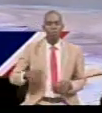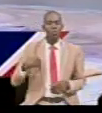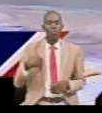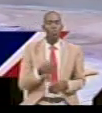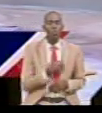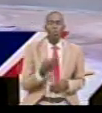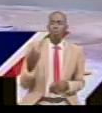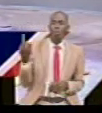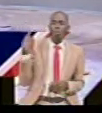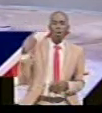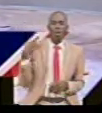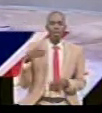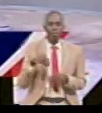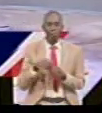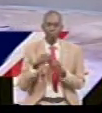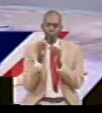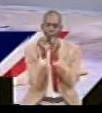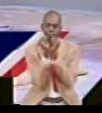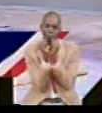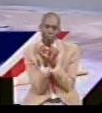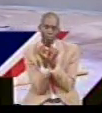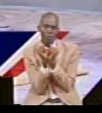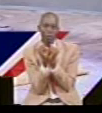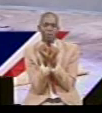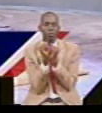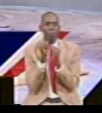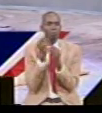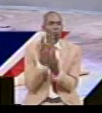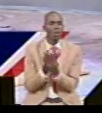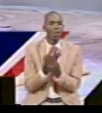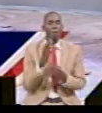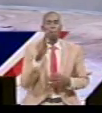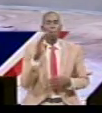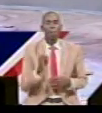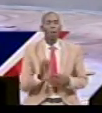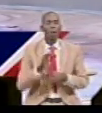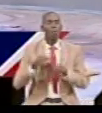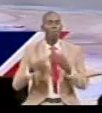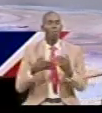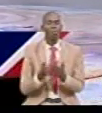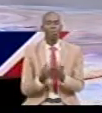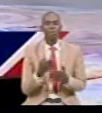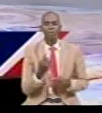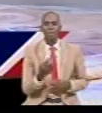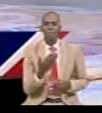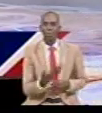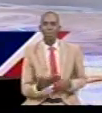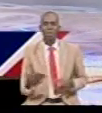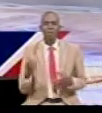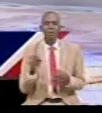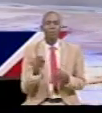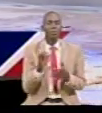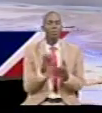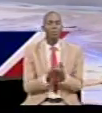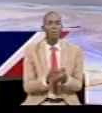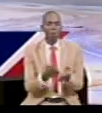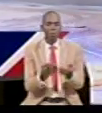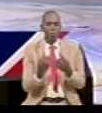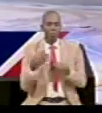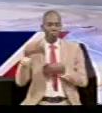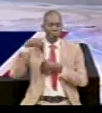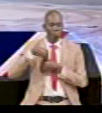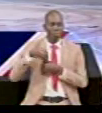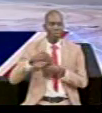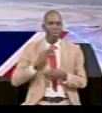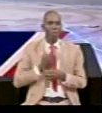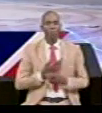bondage, bound by all the things that came into our lives